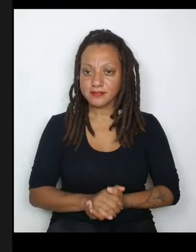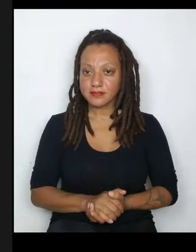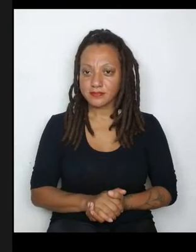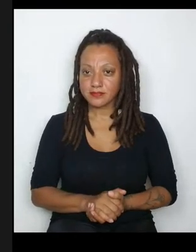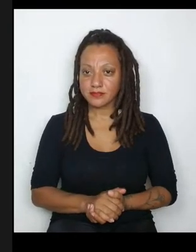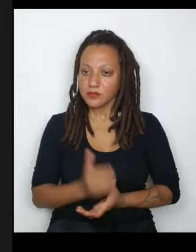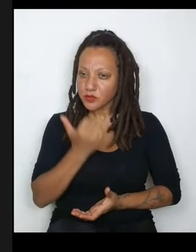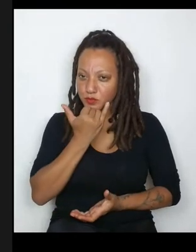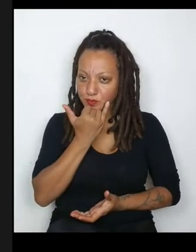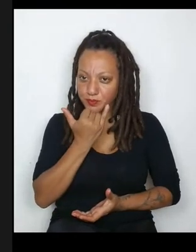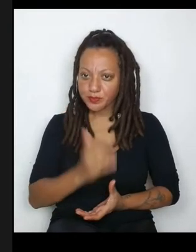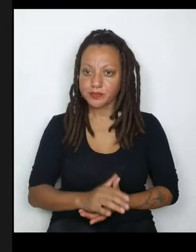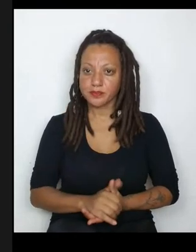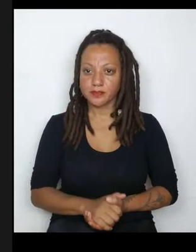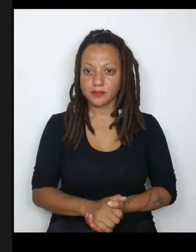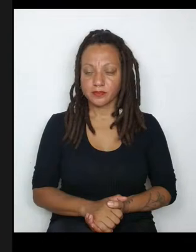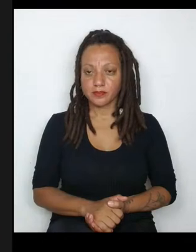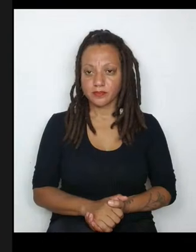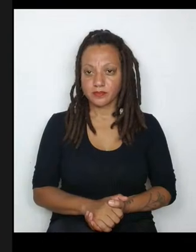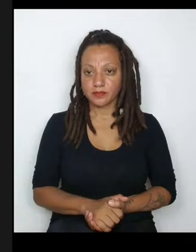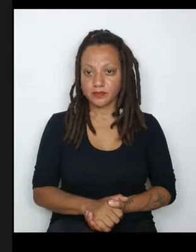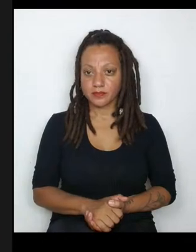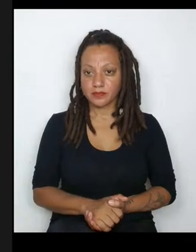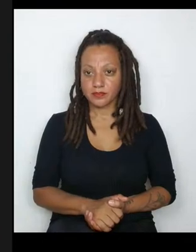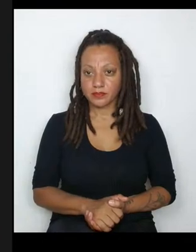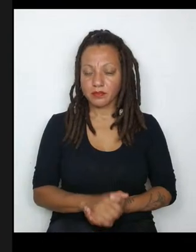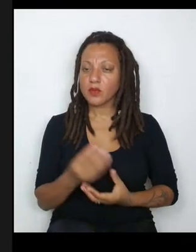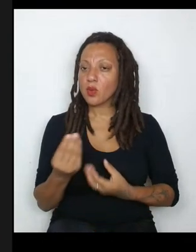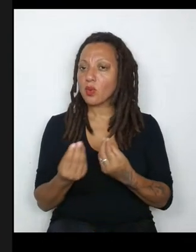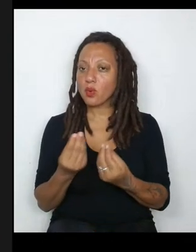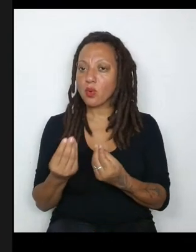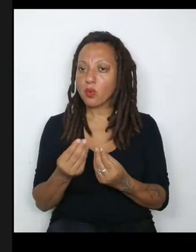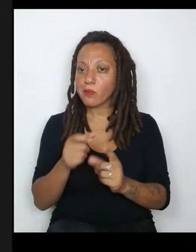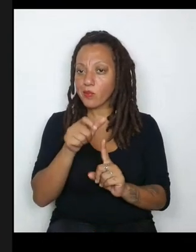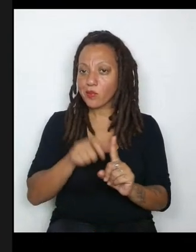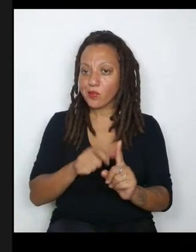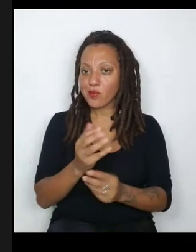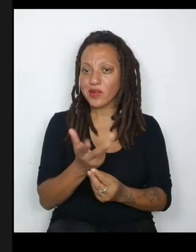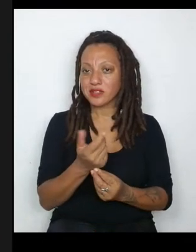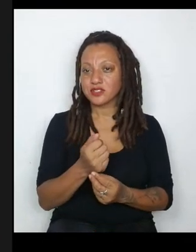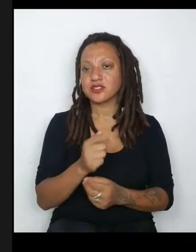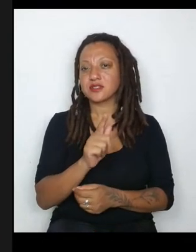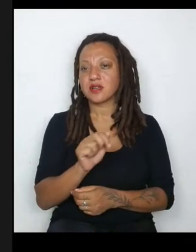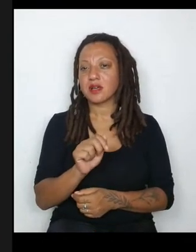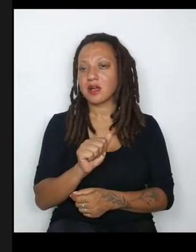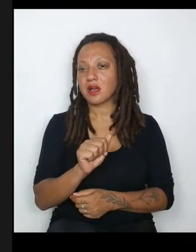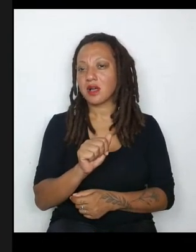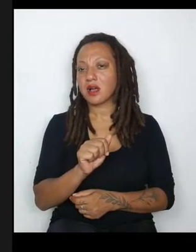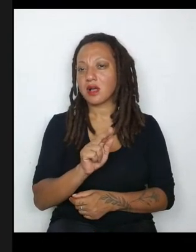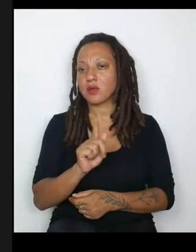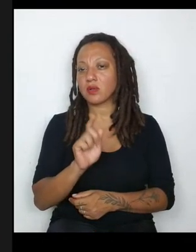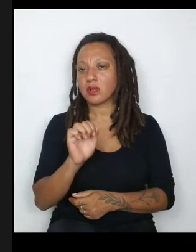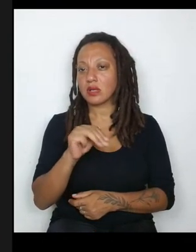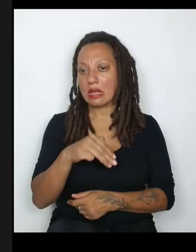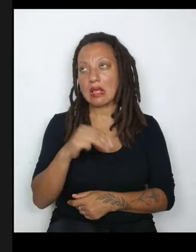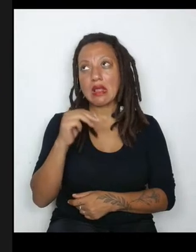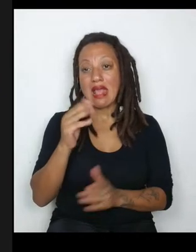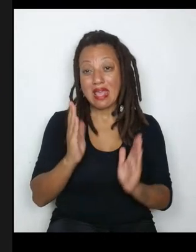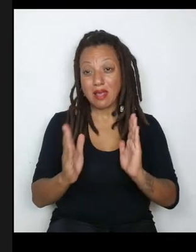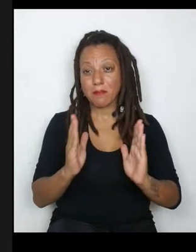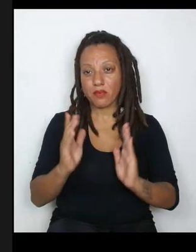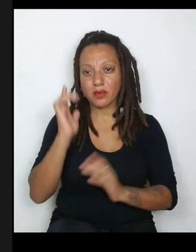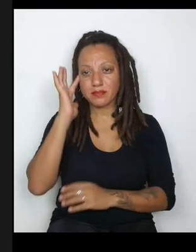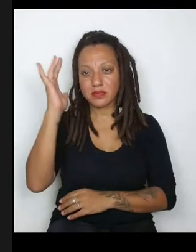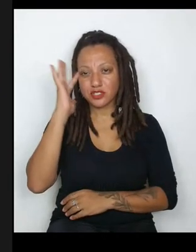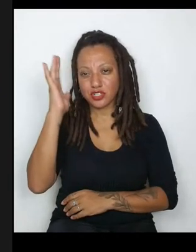just a second i'm getting the questions here we have some questions about how gogan used the imaginary